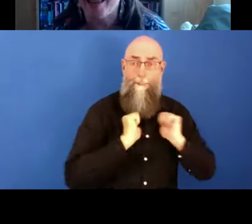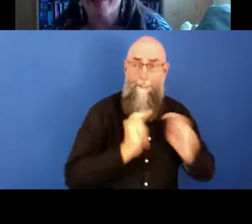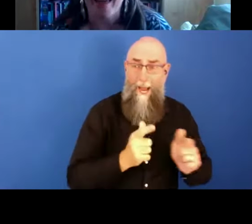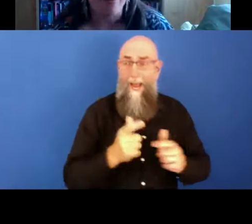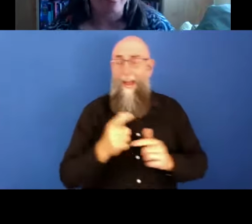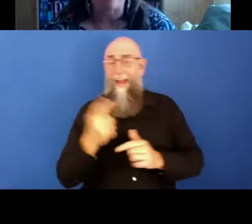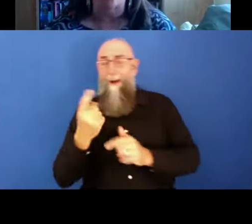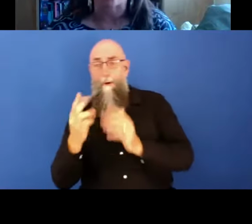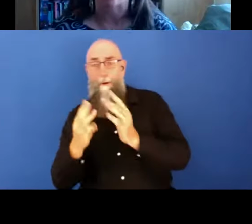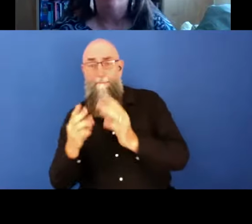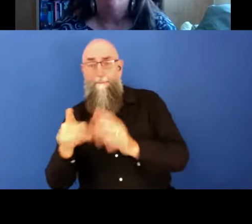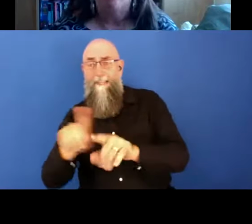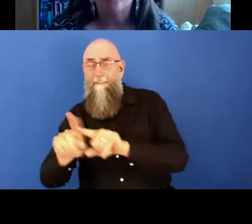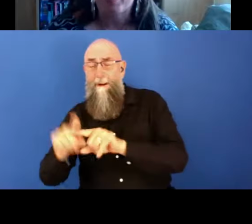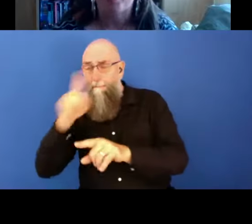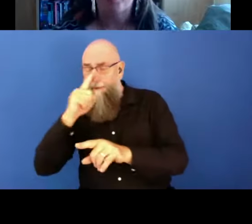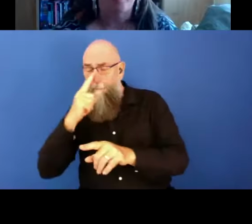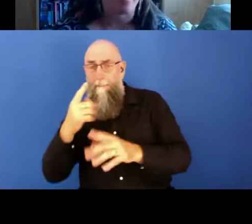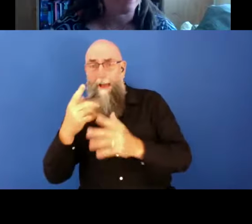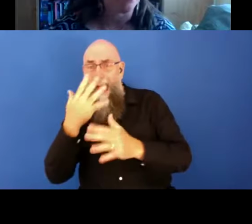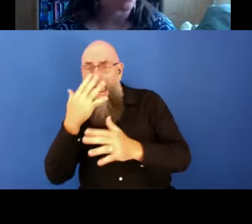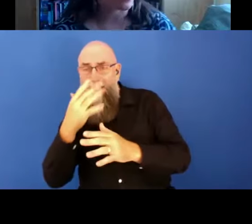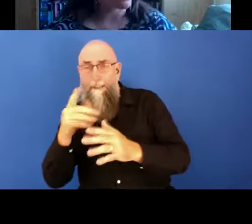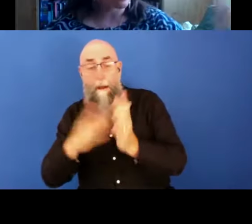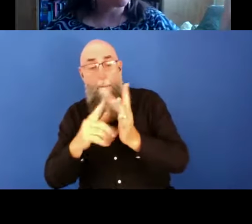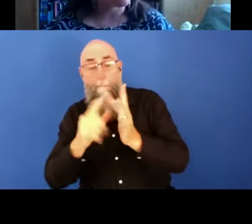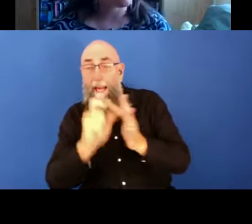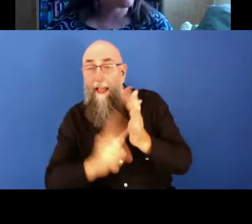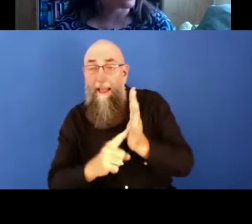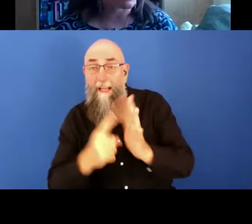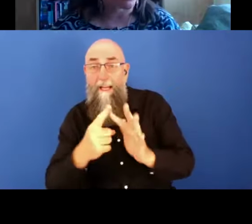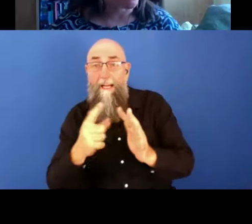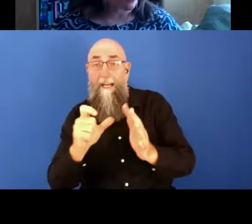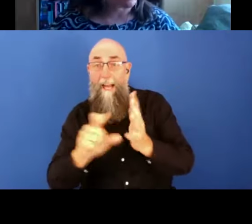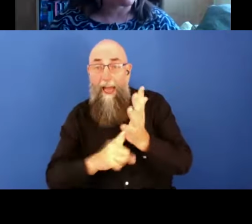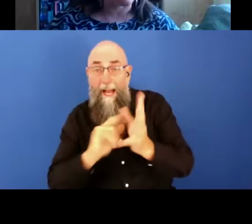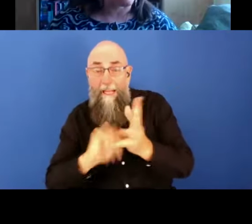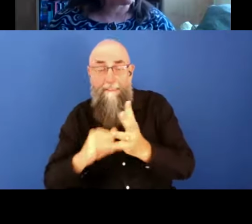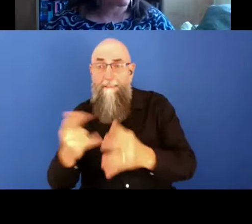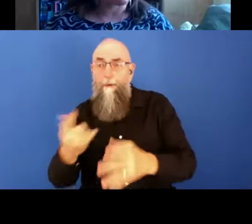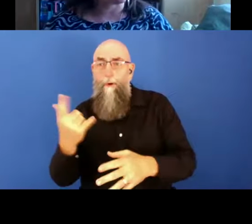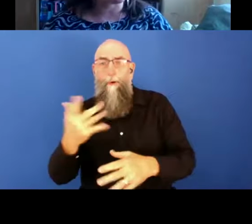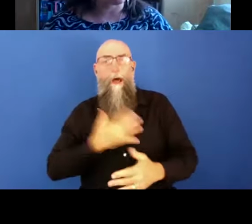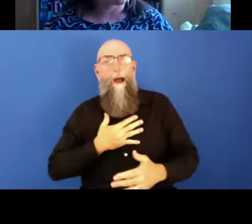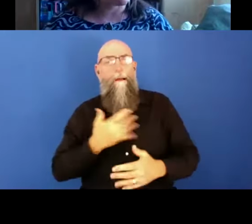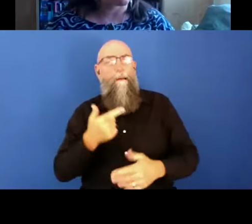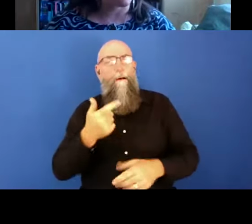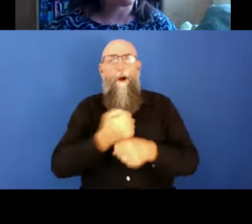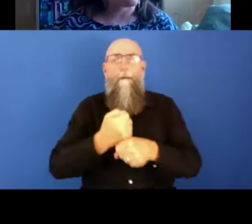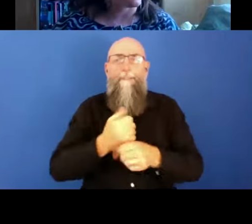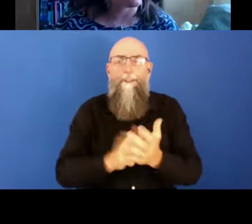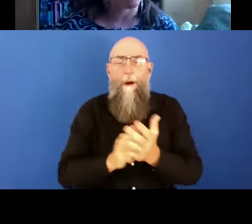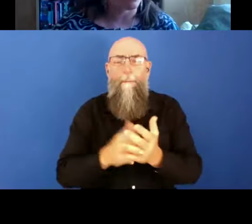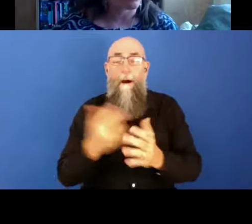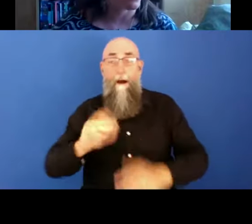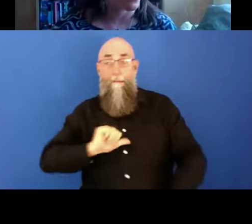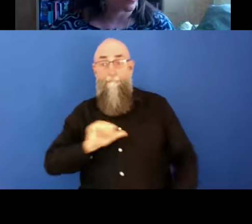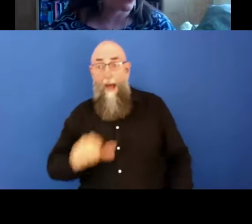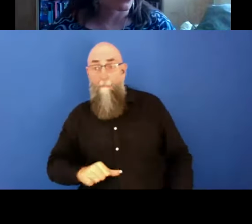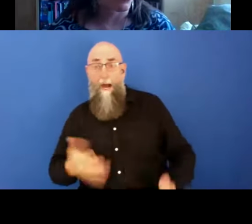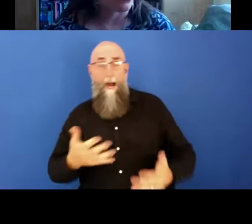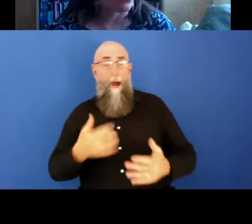go hang out in the cafes to the people um that you know farmers and and people that might be unemployed or